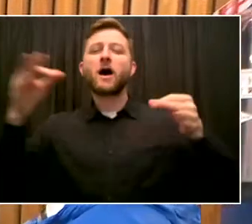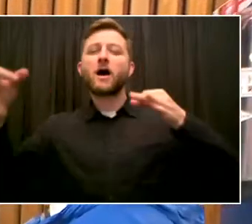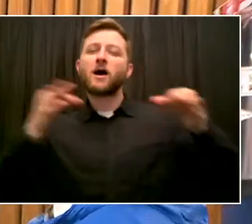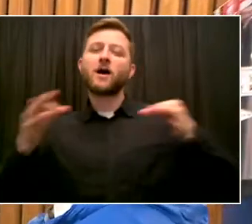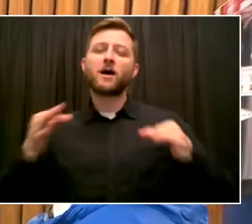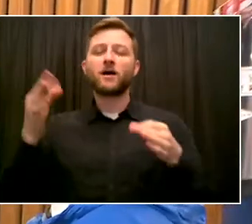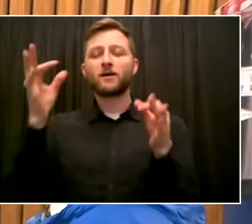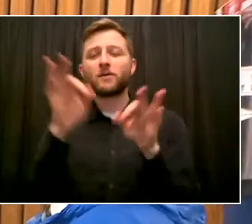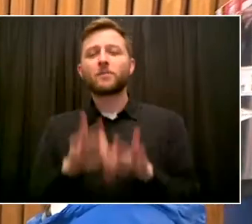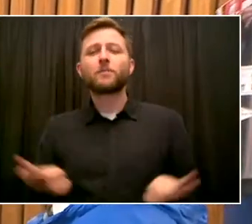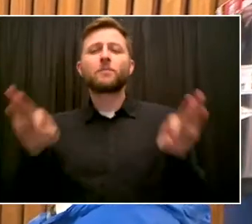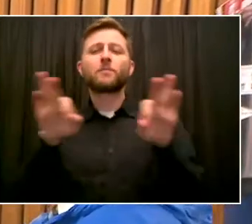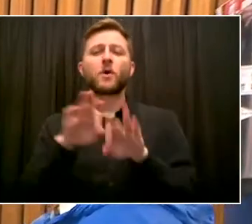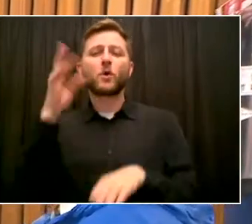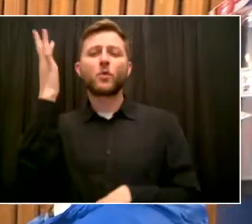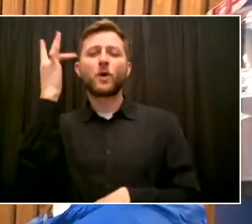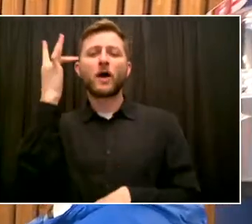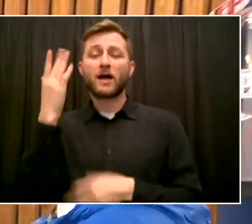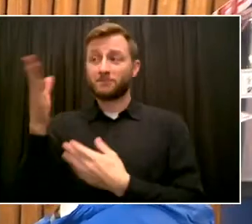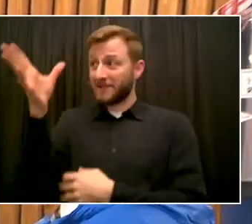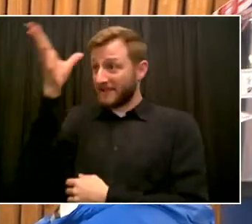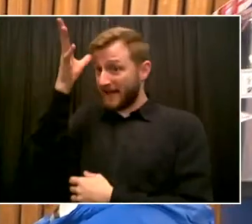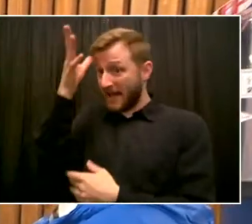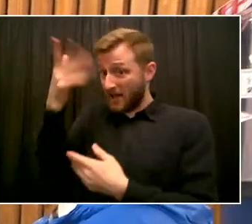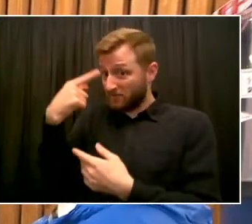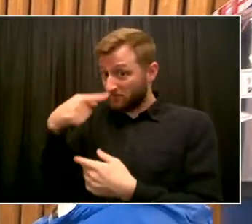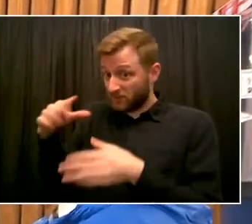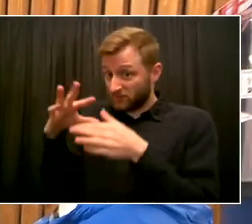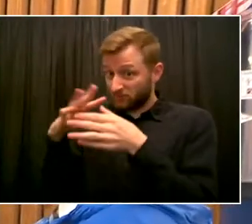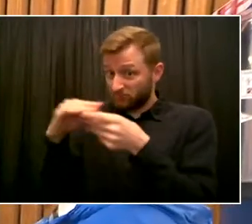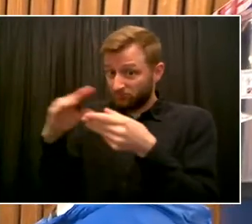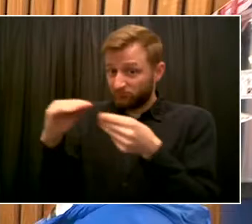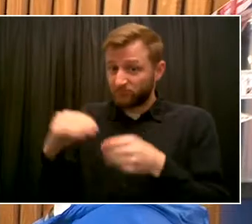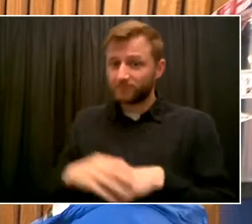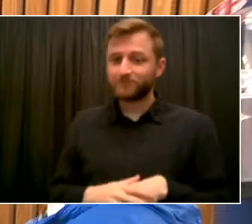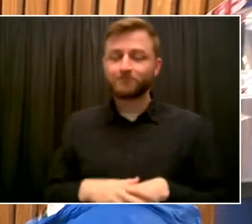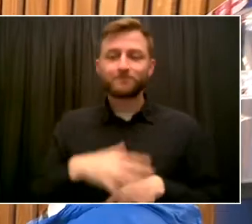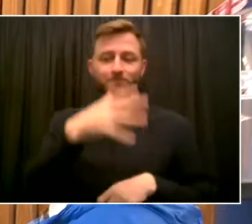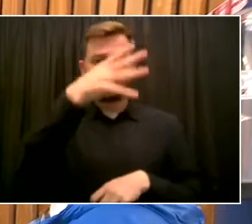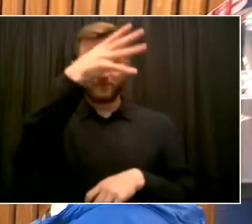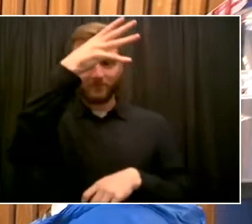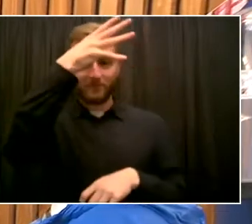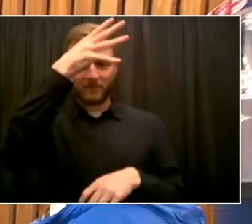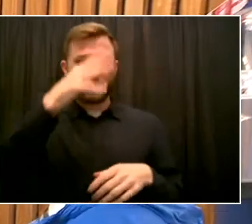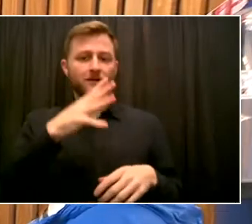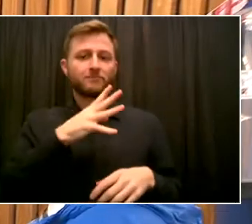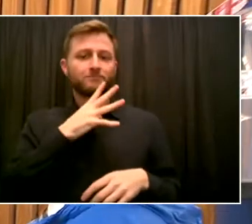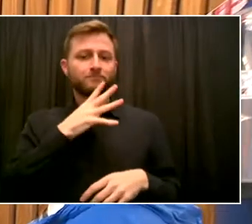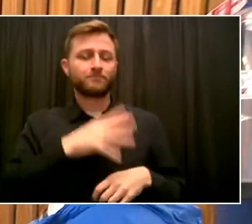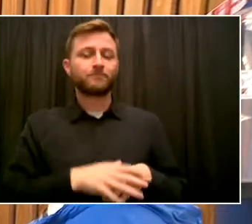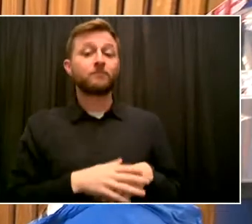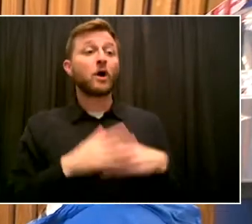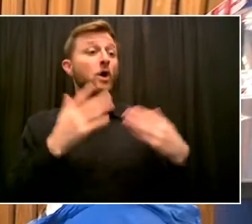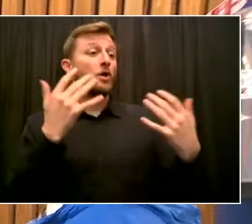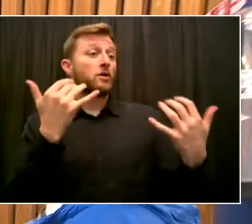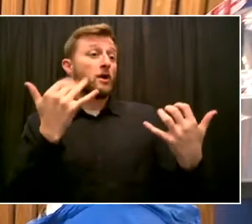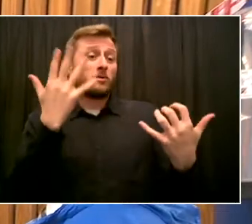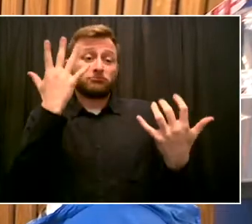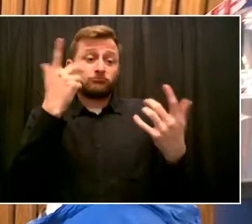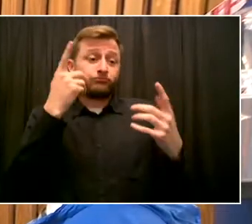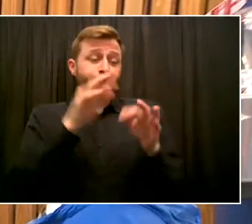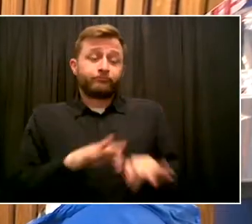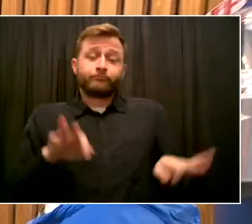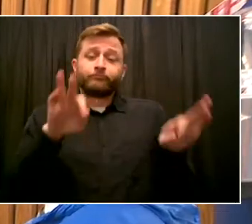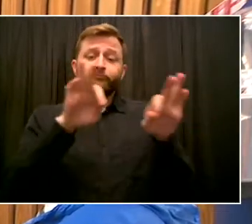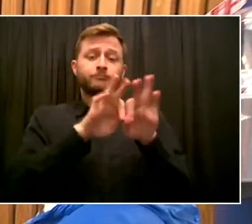you today? You know, we've just been doing what we can to keep our families safe, keep our community safe. And when it